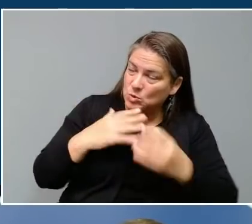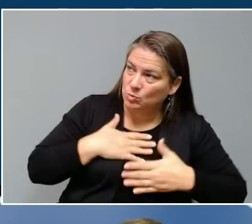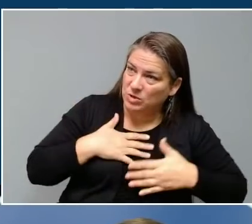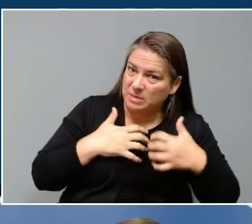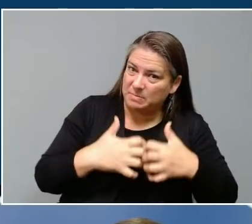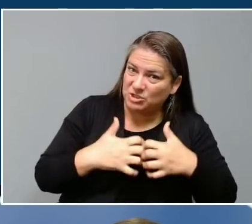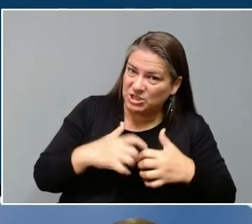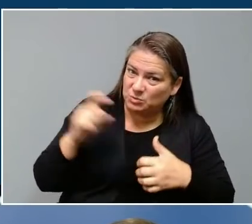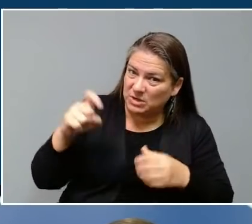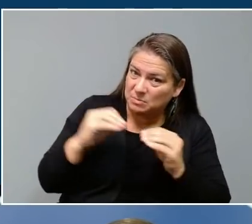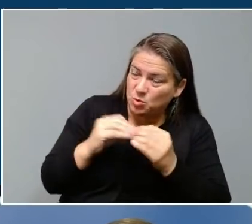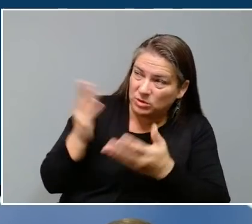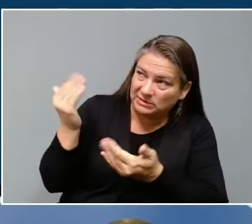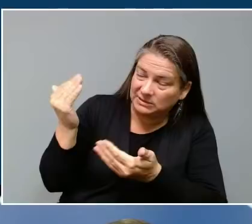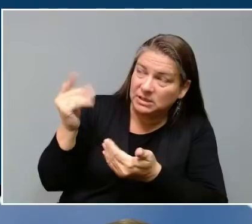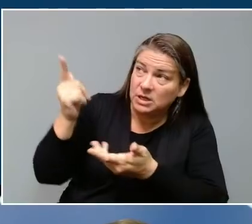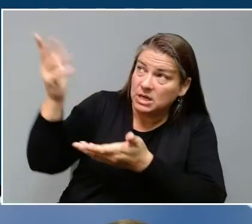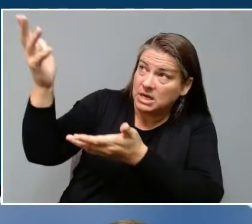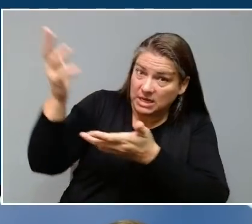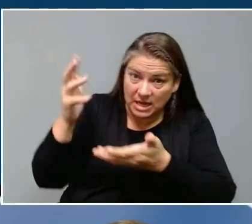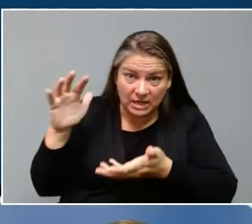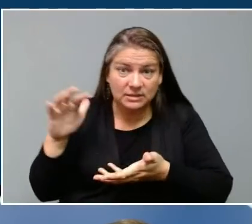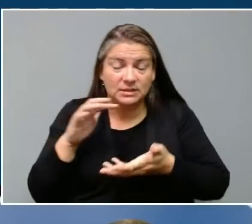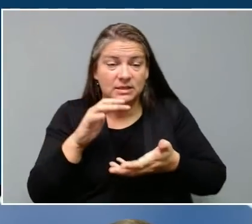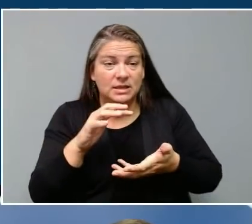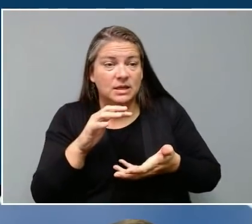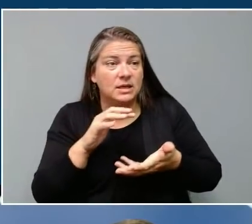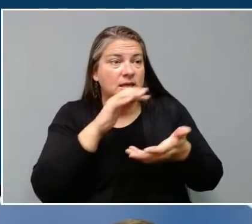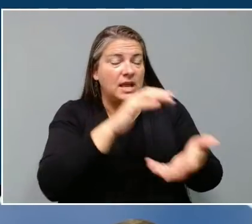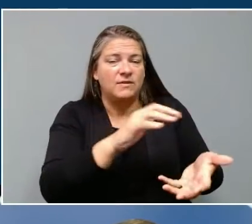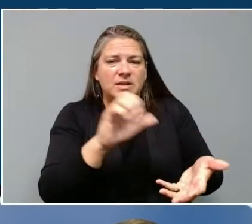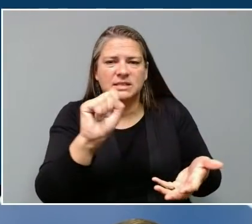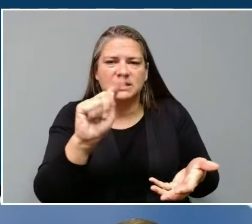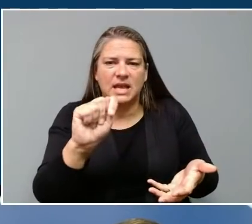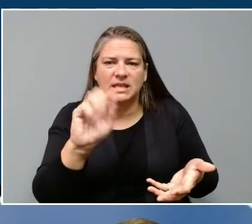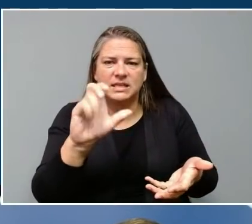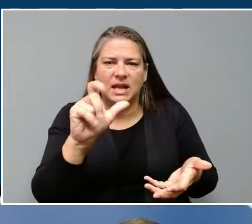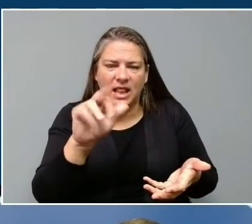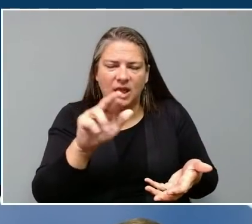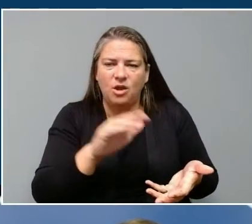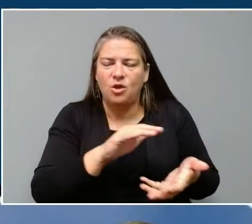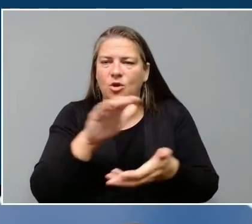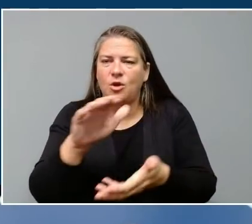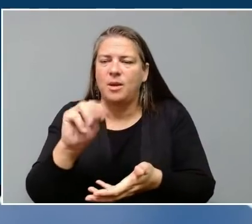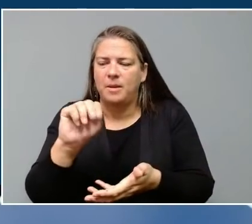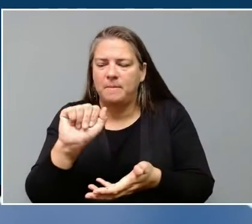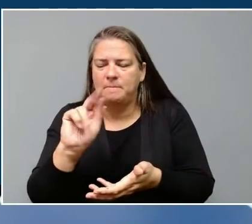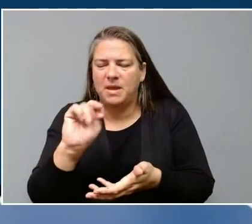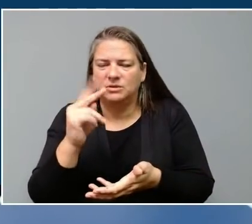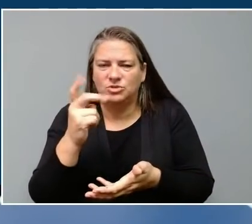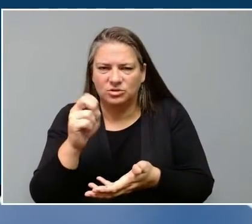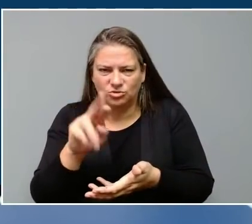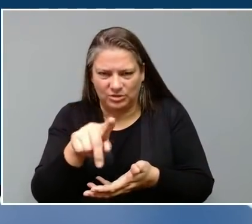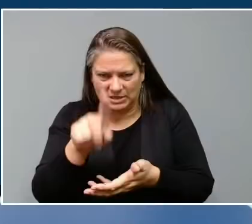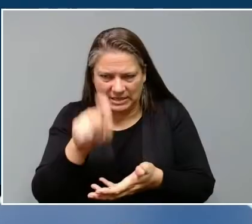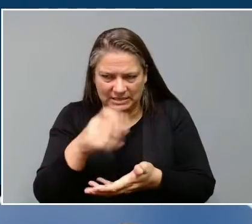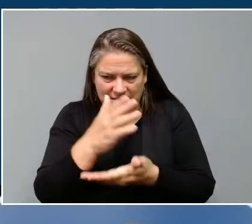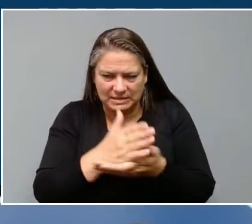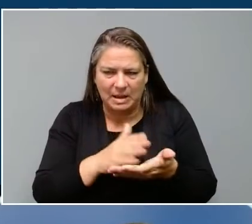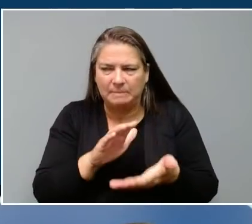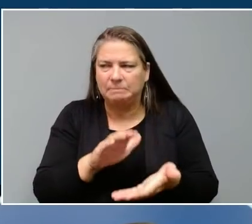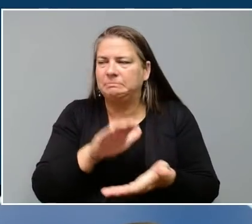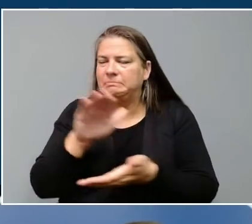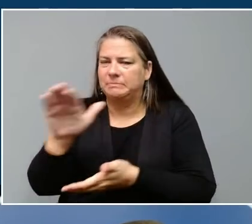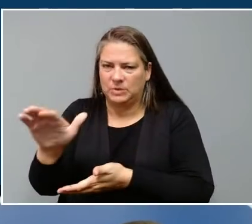now. We took some to St. Clair. I believe Advent Manchester needs a couple. We previously